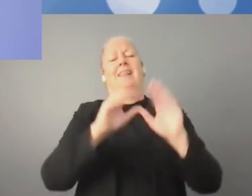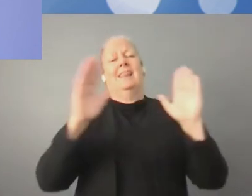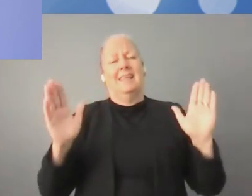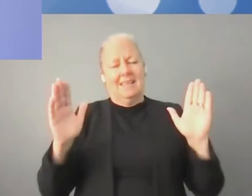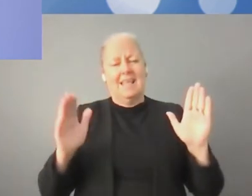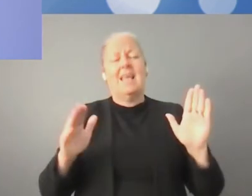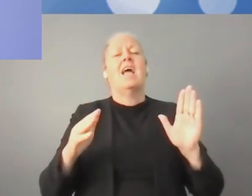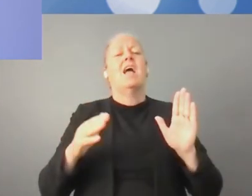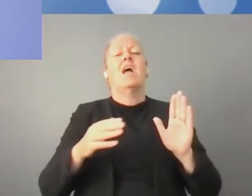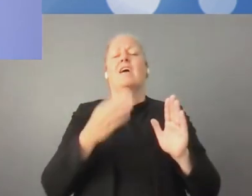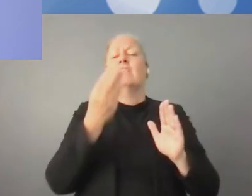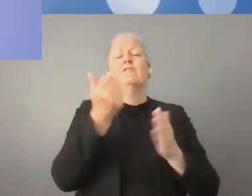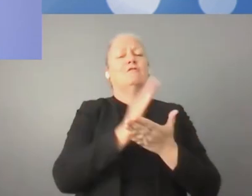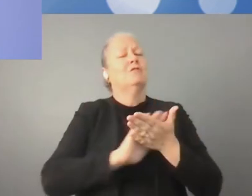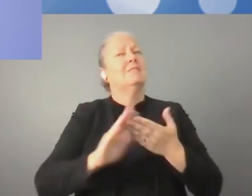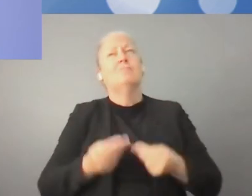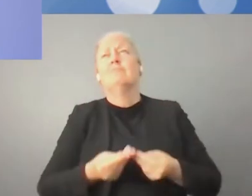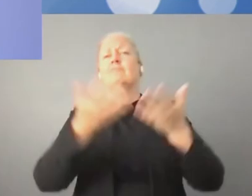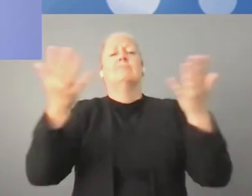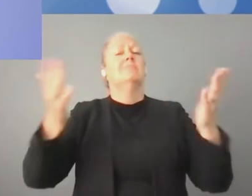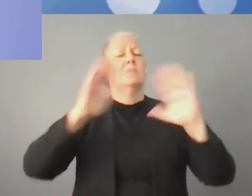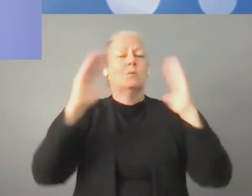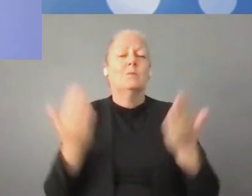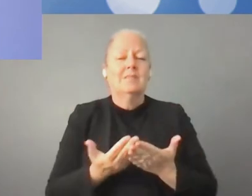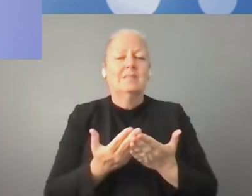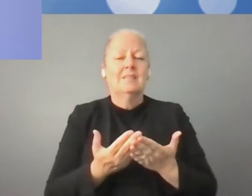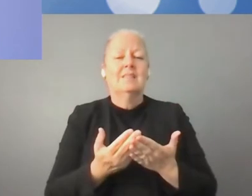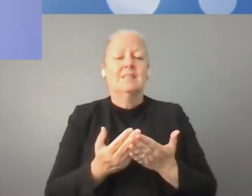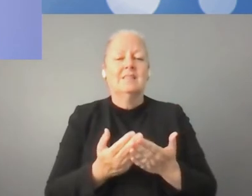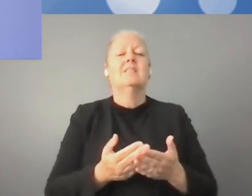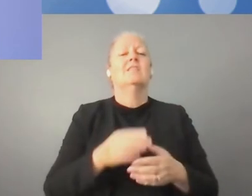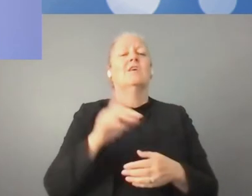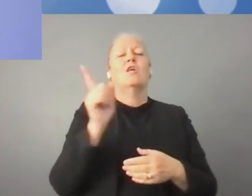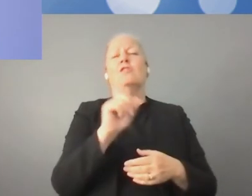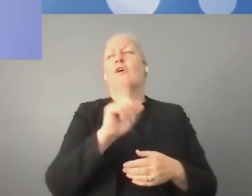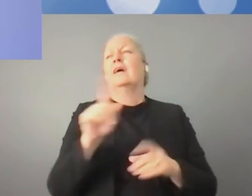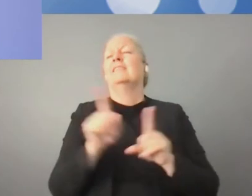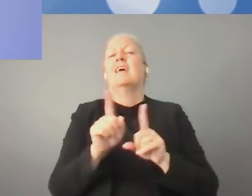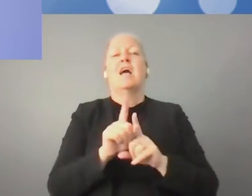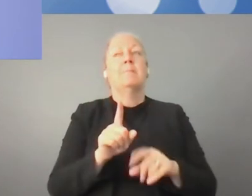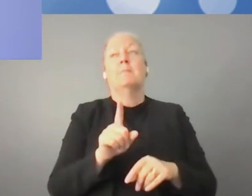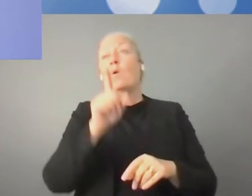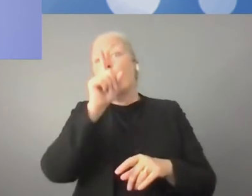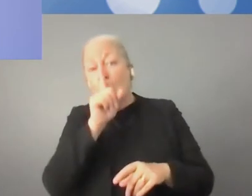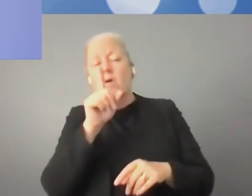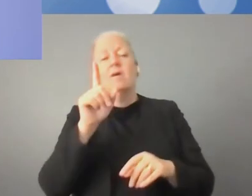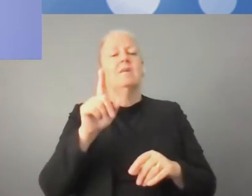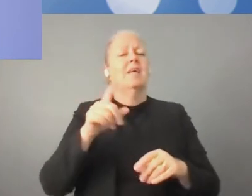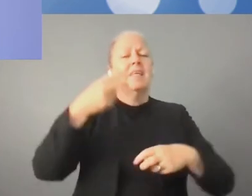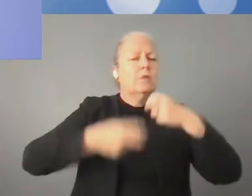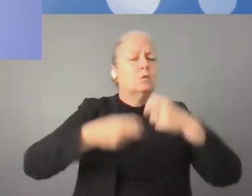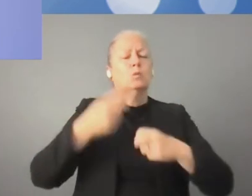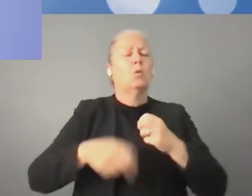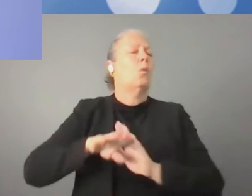address very complex no hiding their digital issues for instance